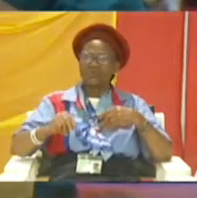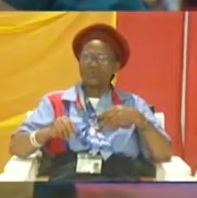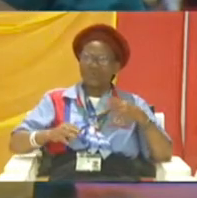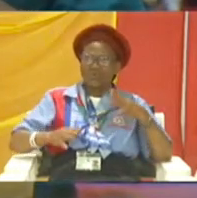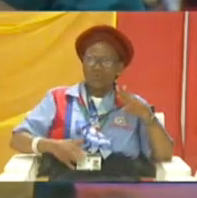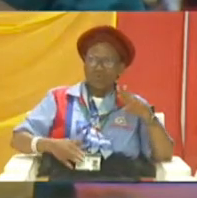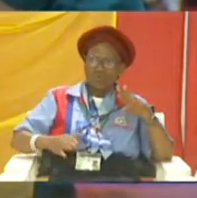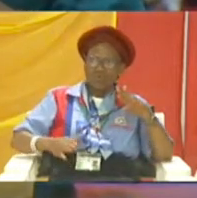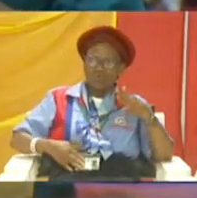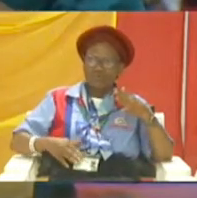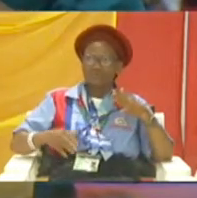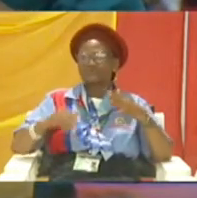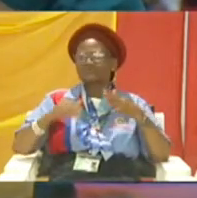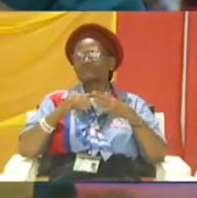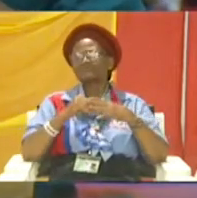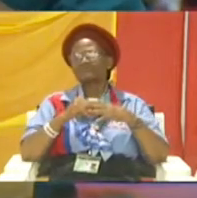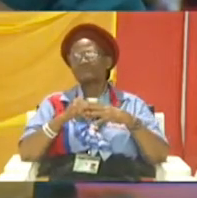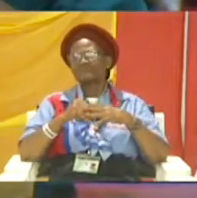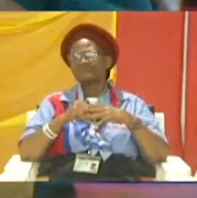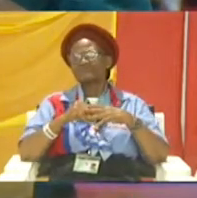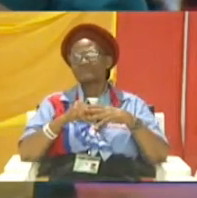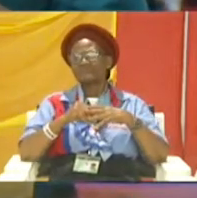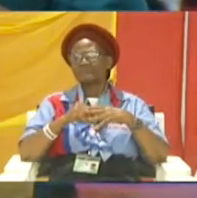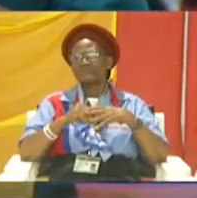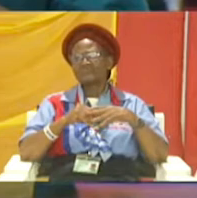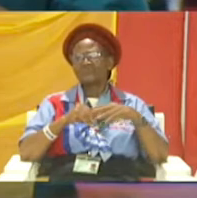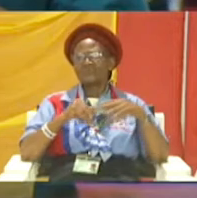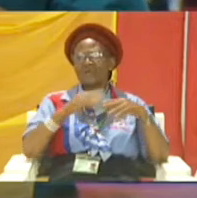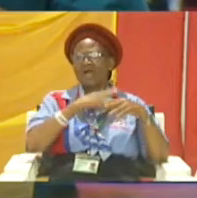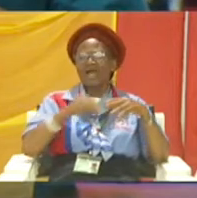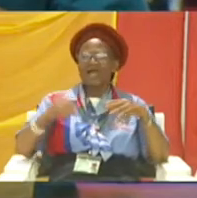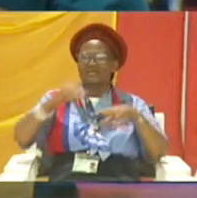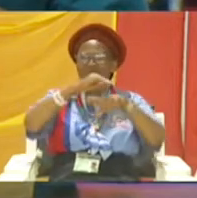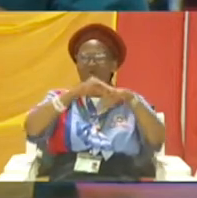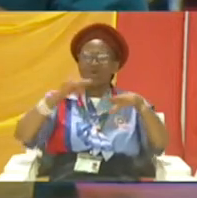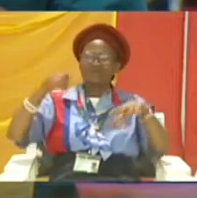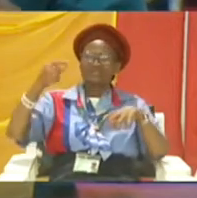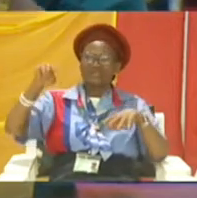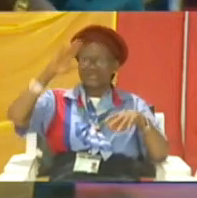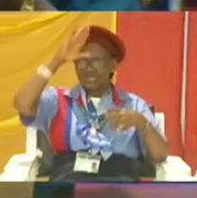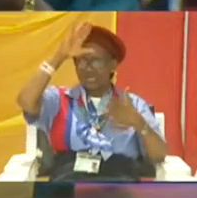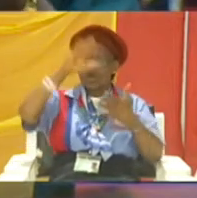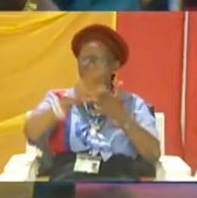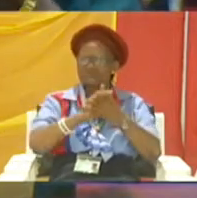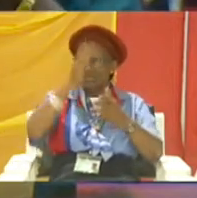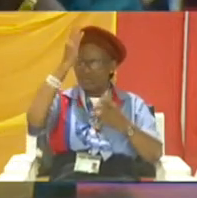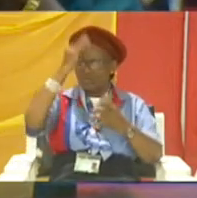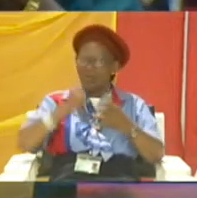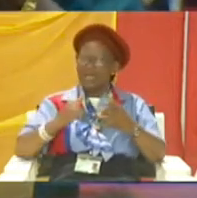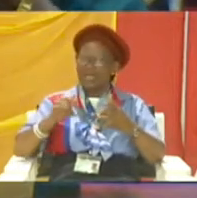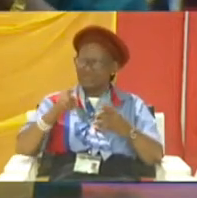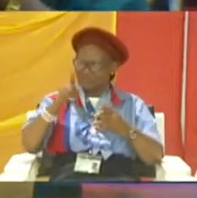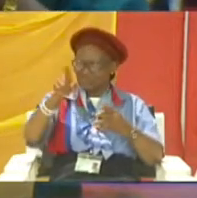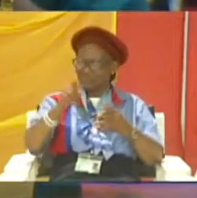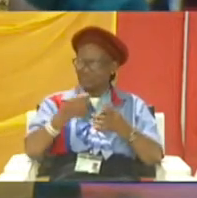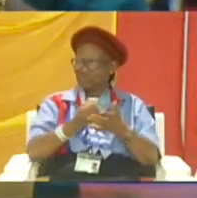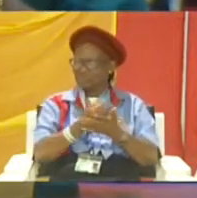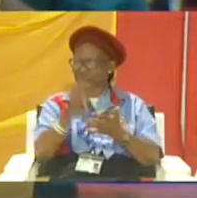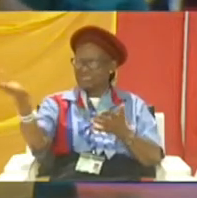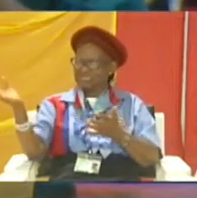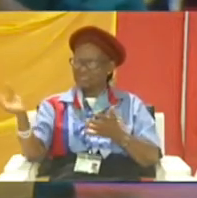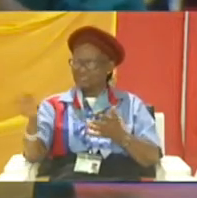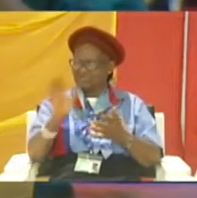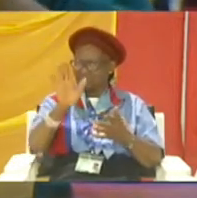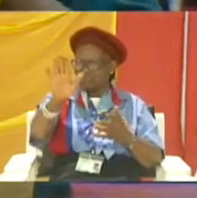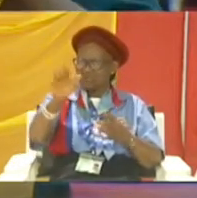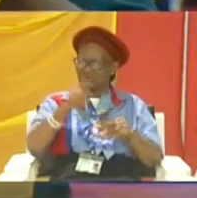And called the husband. Why are you wasting your time?